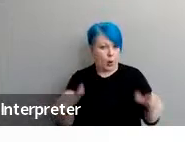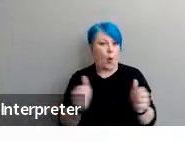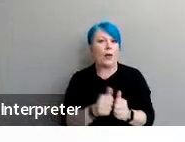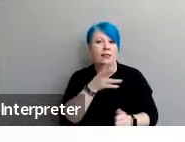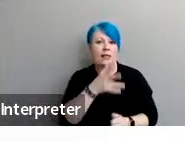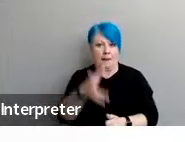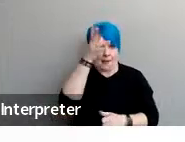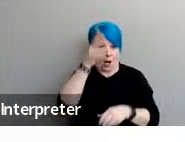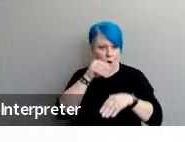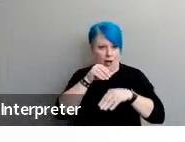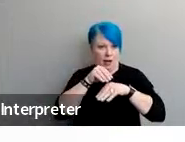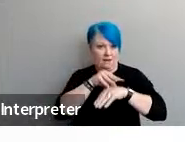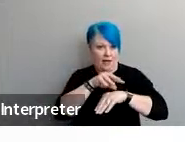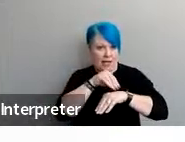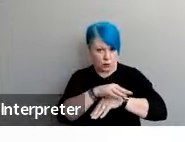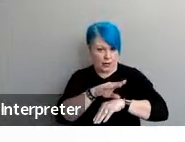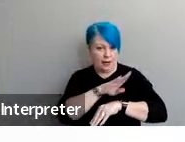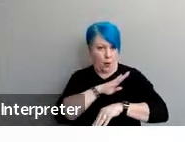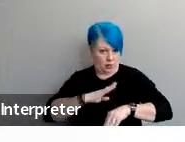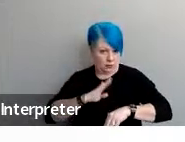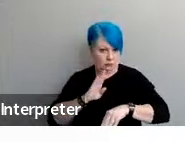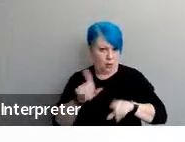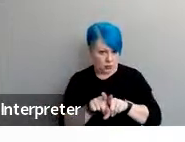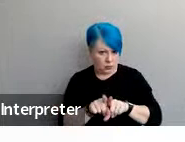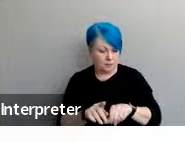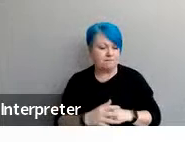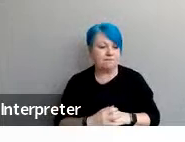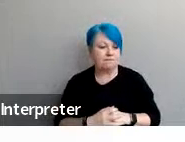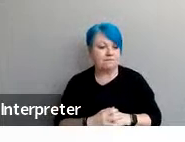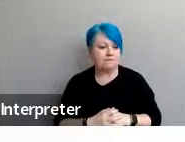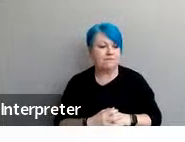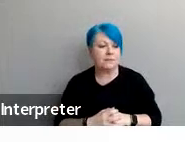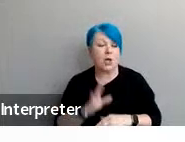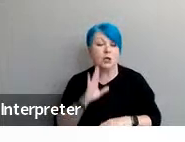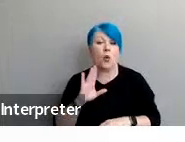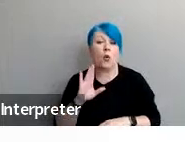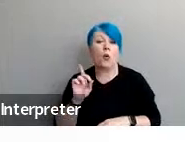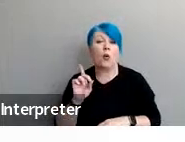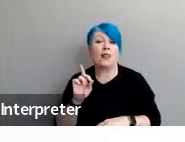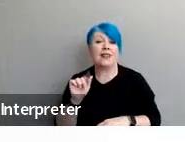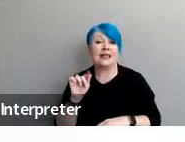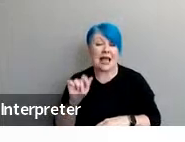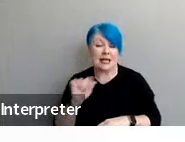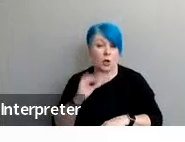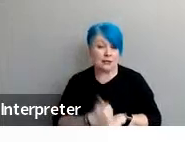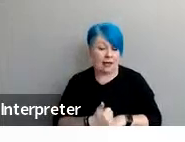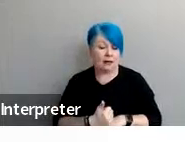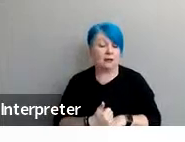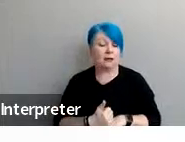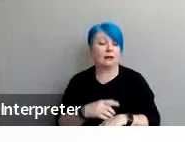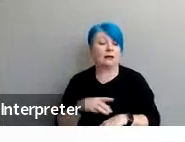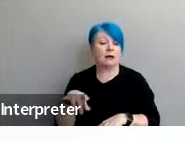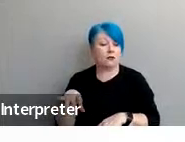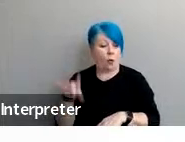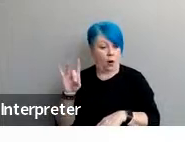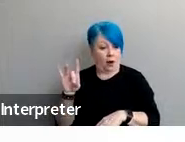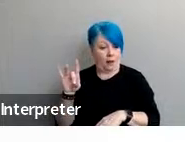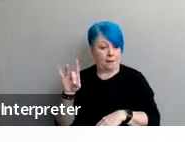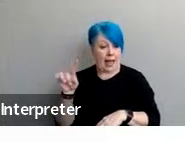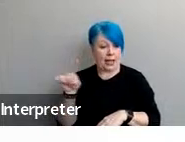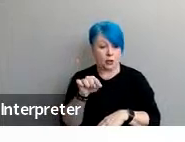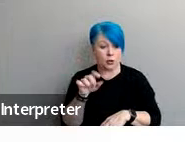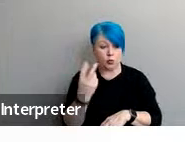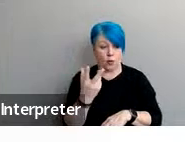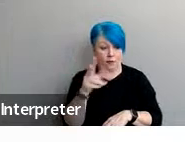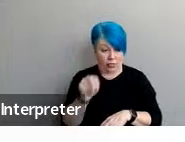So the ESY dates are set for our schools from 8 to 12:30. Monday through Thursday, and then our summer program